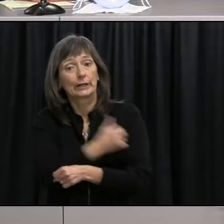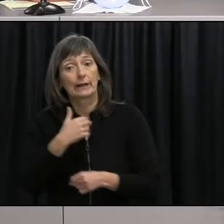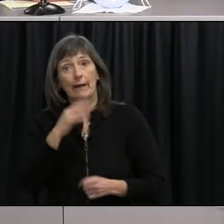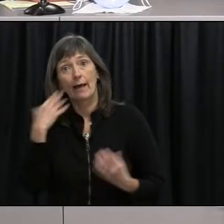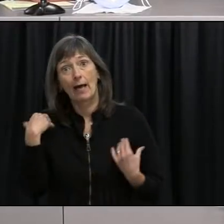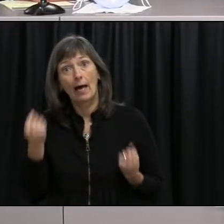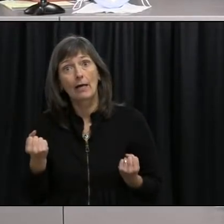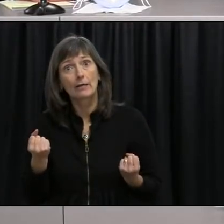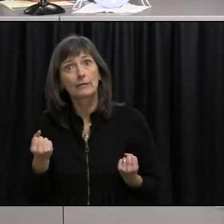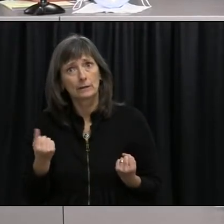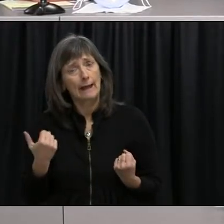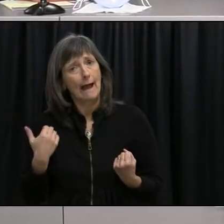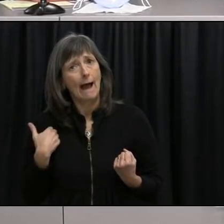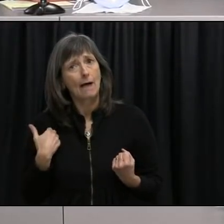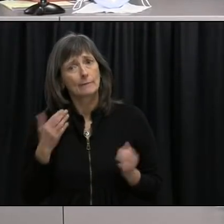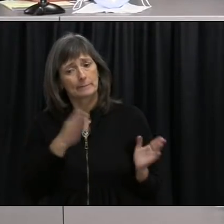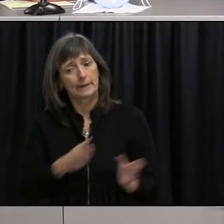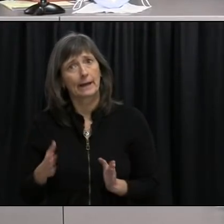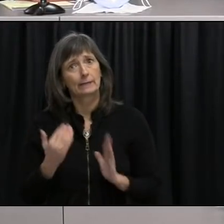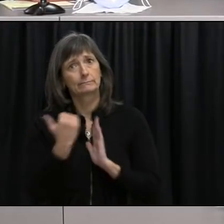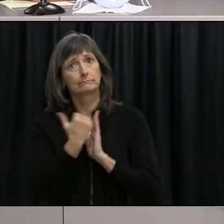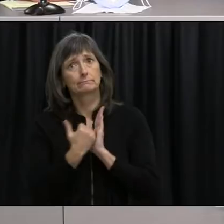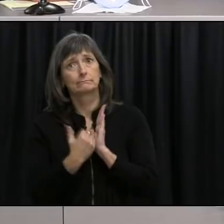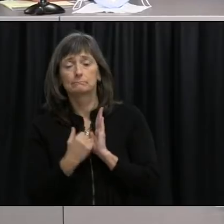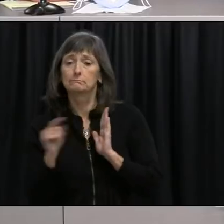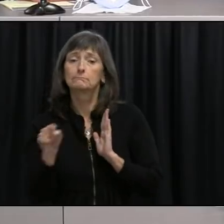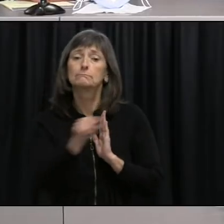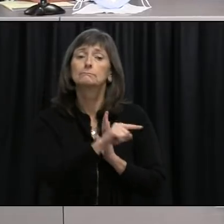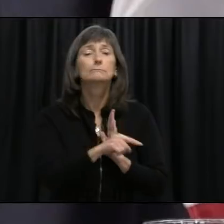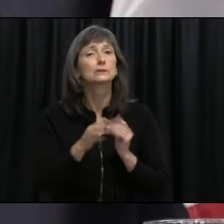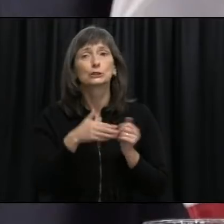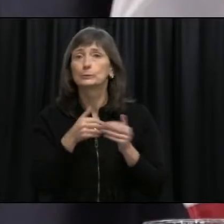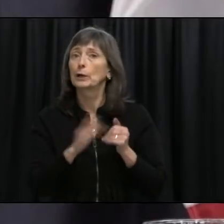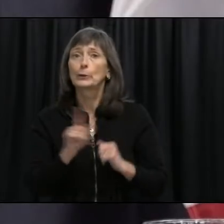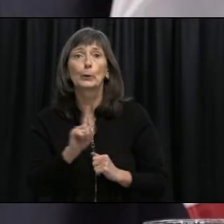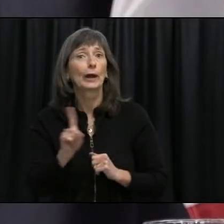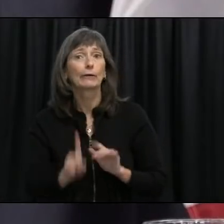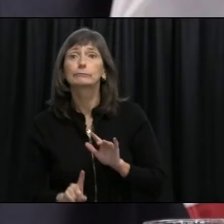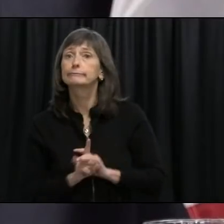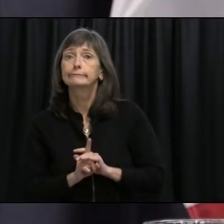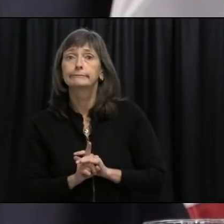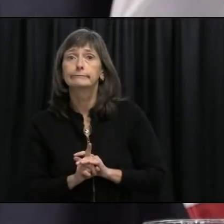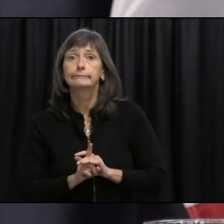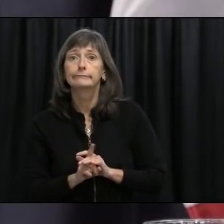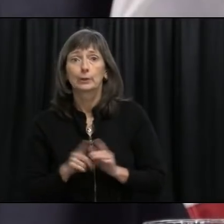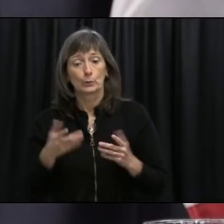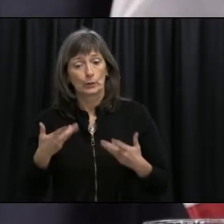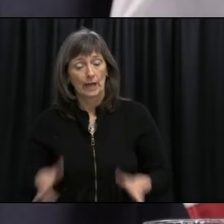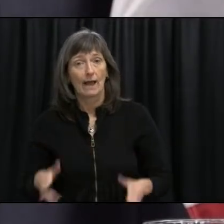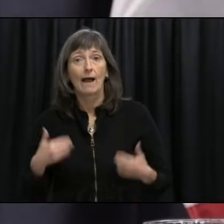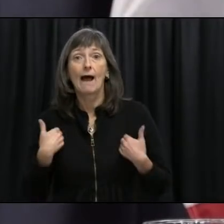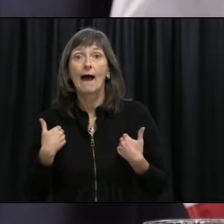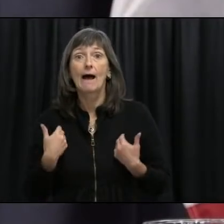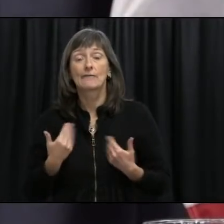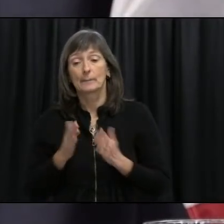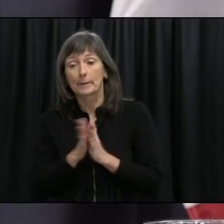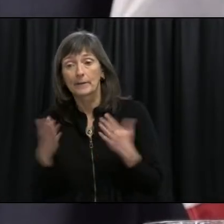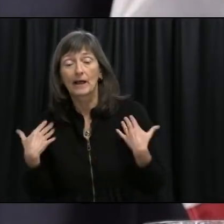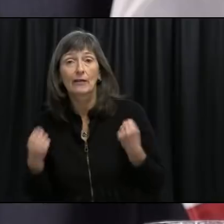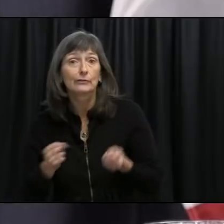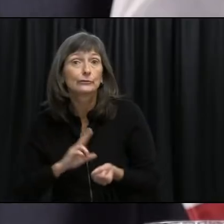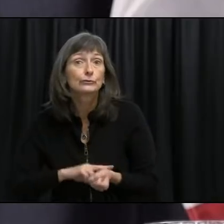were a situation to develop in a particular location. So we have distributed resources like public health